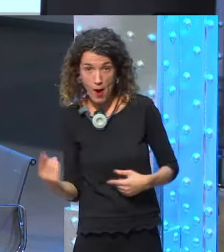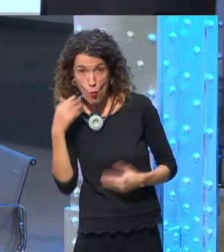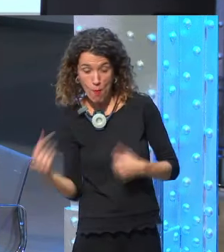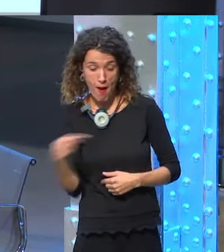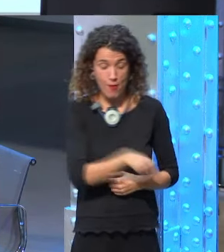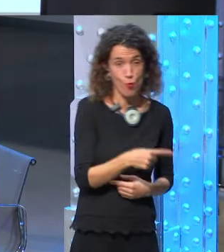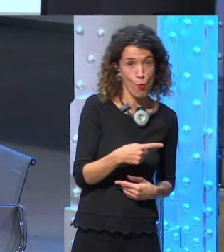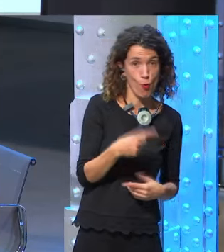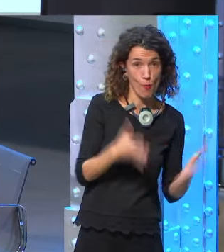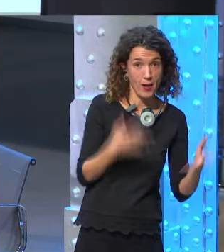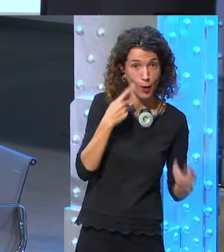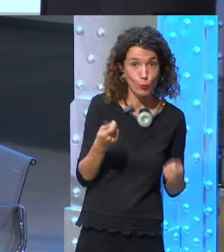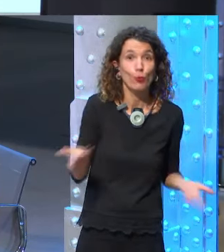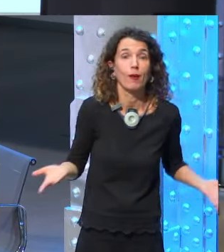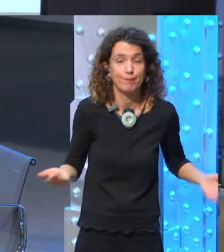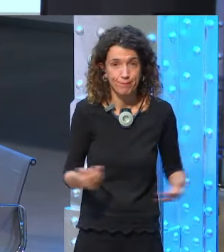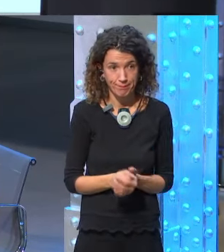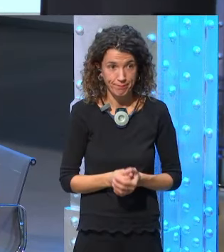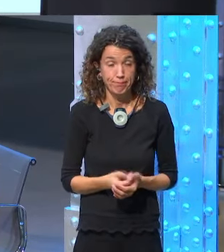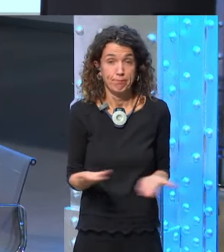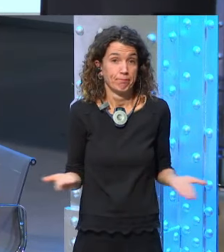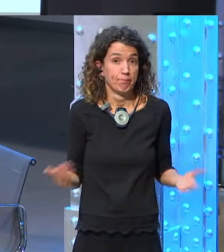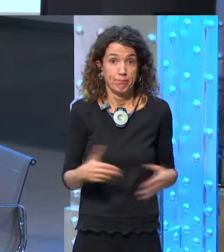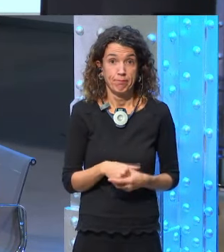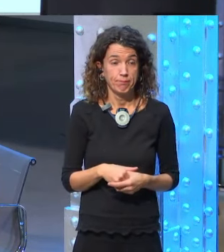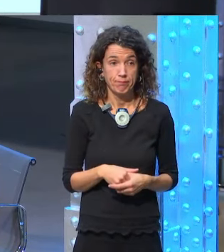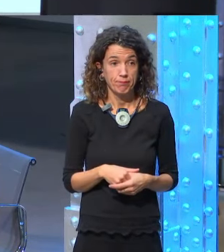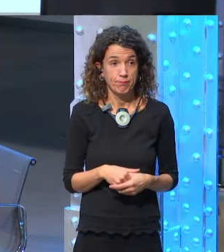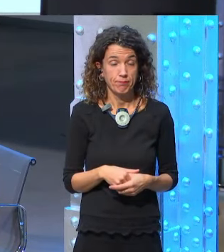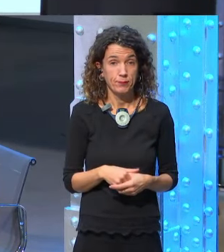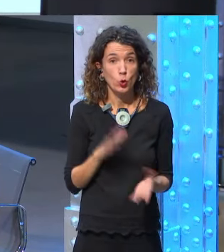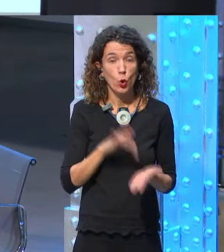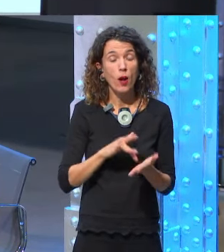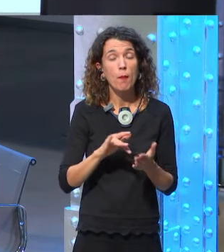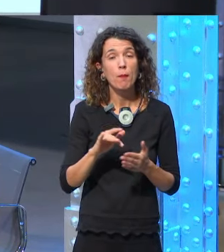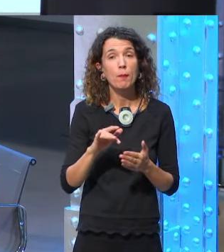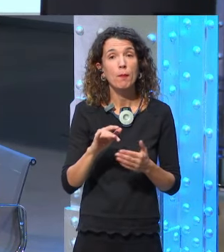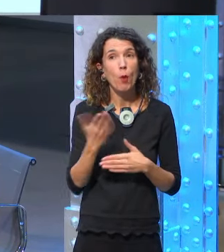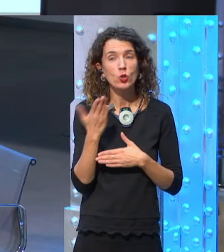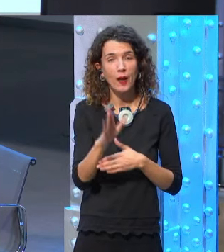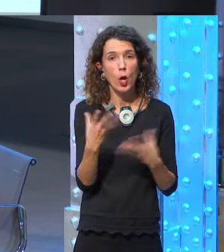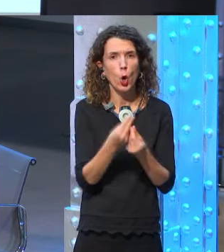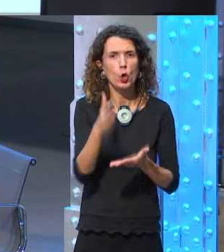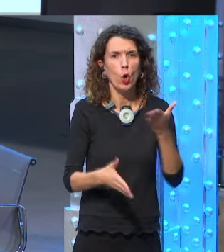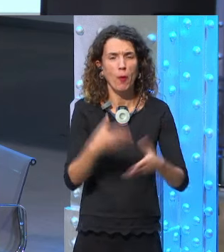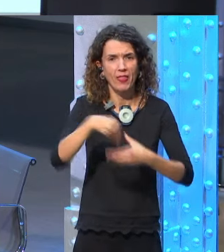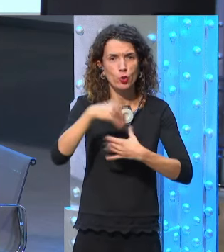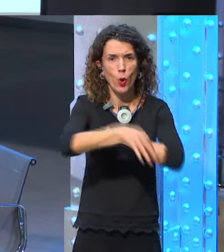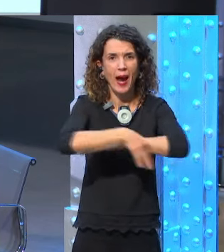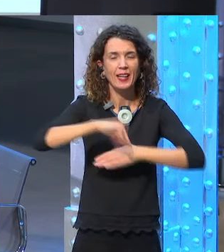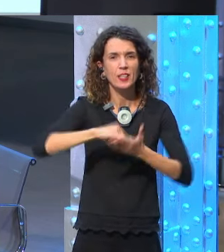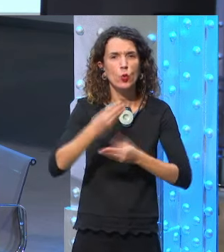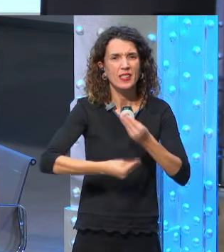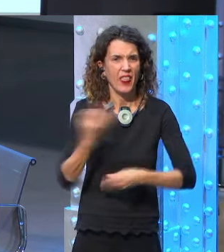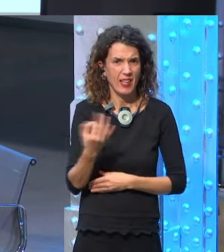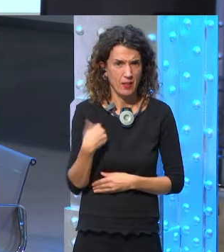Good. So I'll show you a bit what you can do with the robot in architecture. And let me first start with